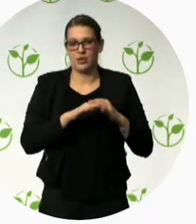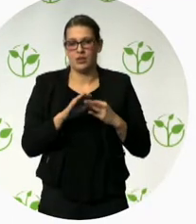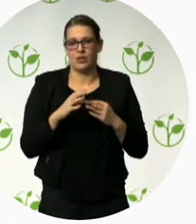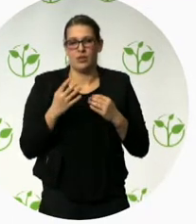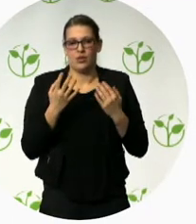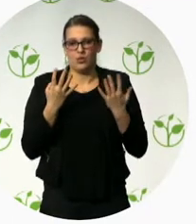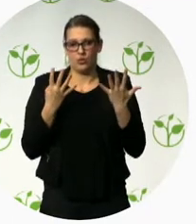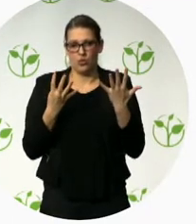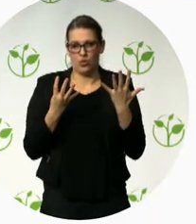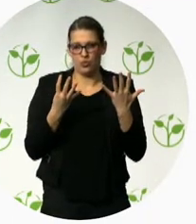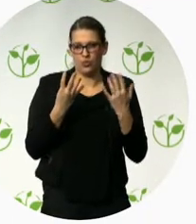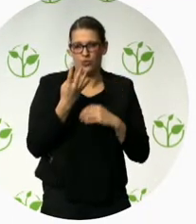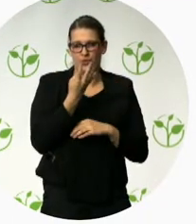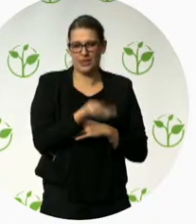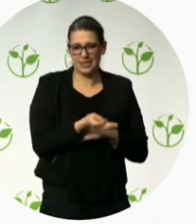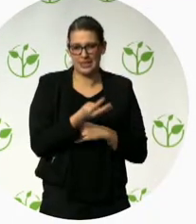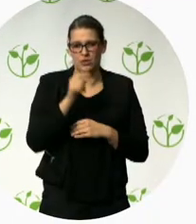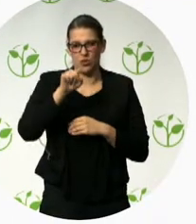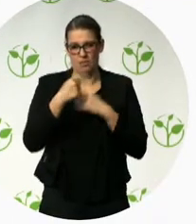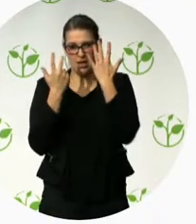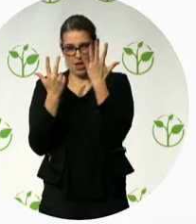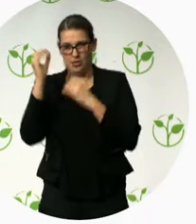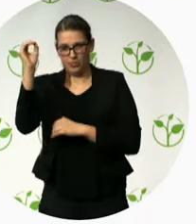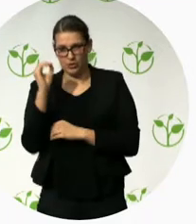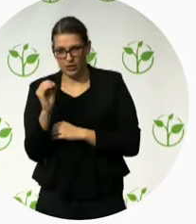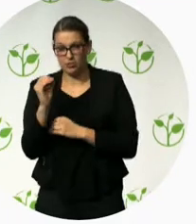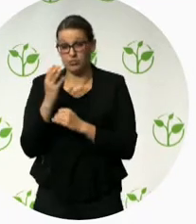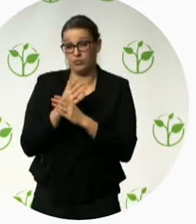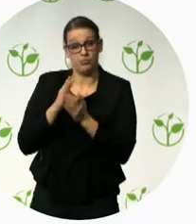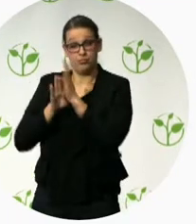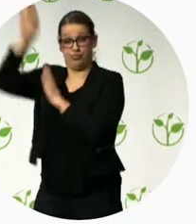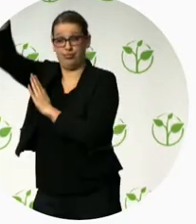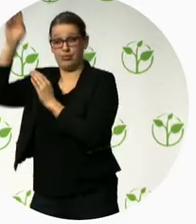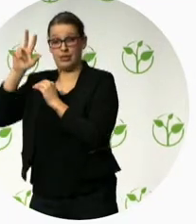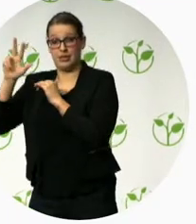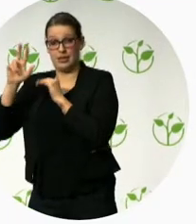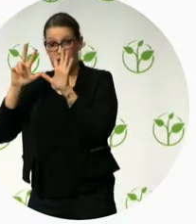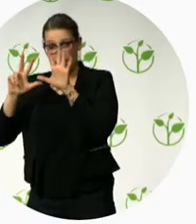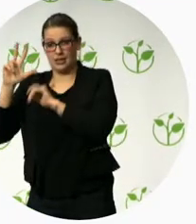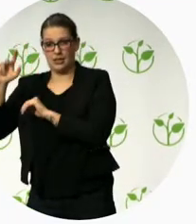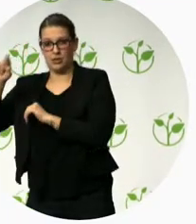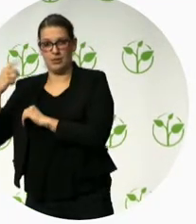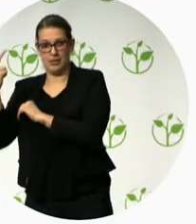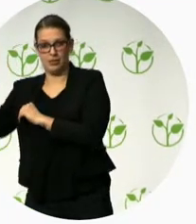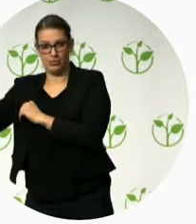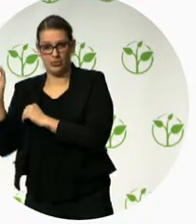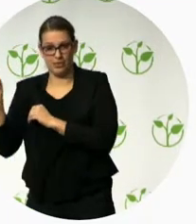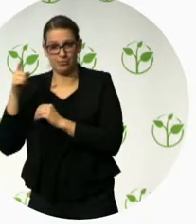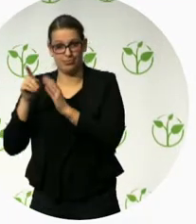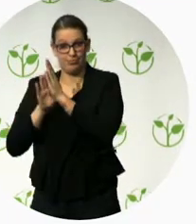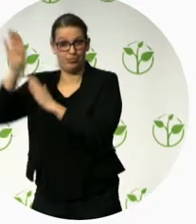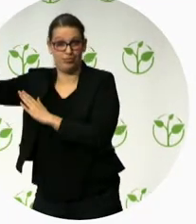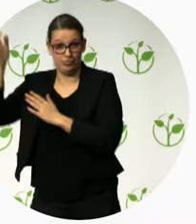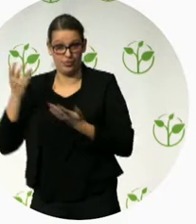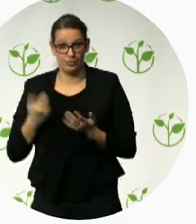delivery is still a huge issue in Nepal. It has increased, immunization has increased, and postnatal care visits